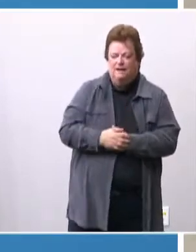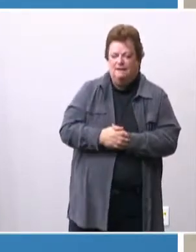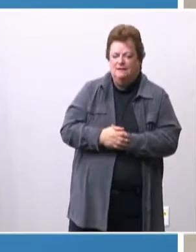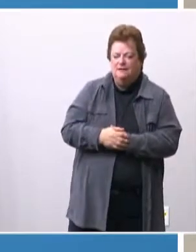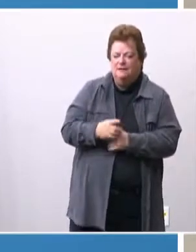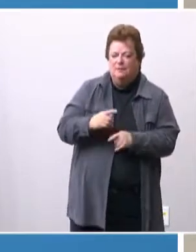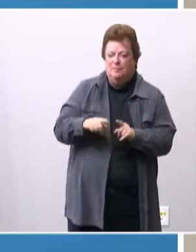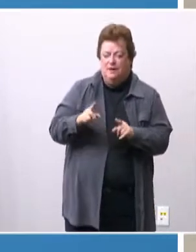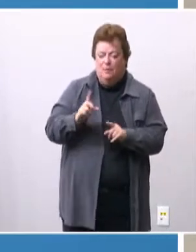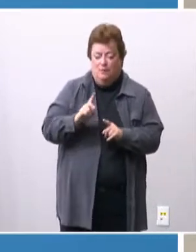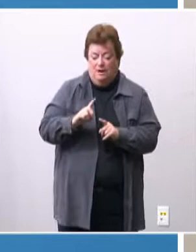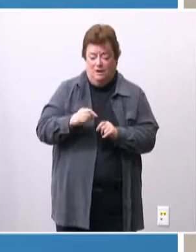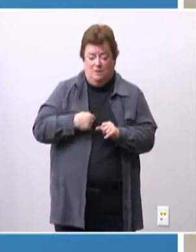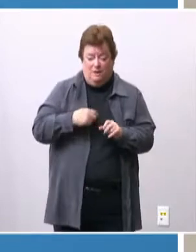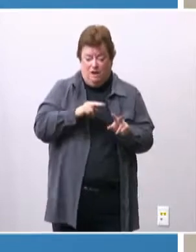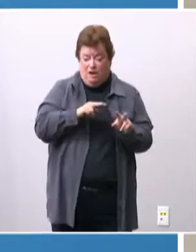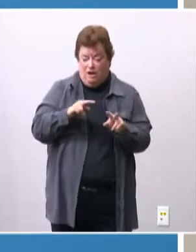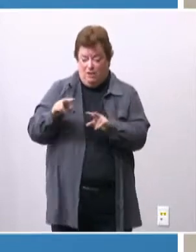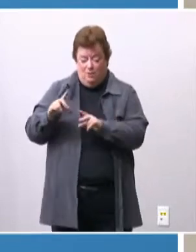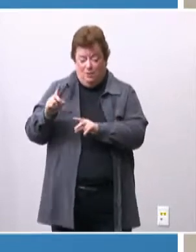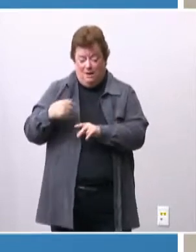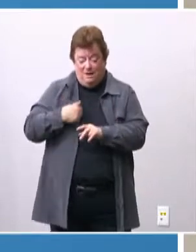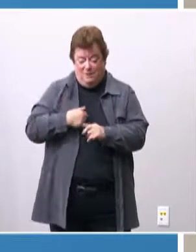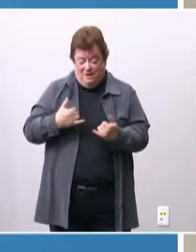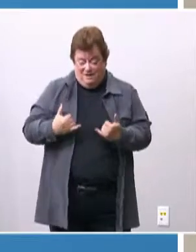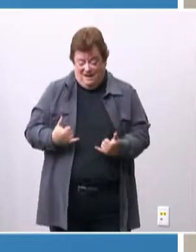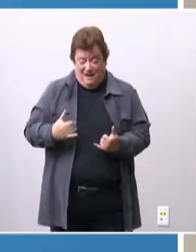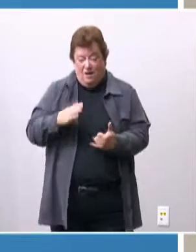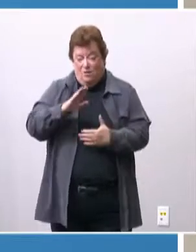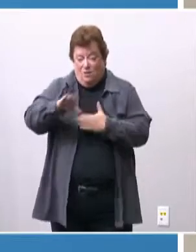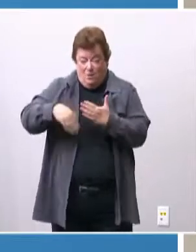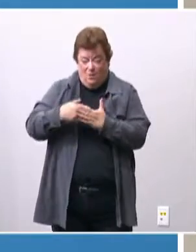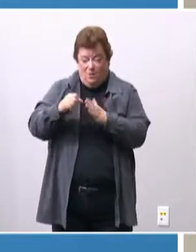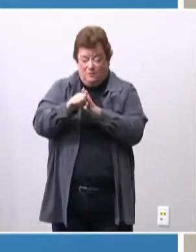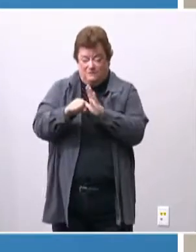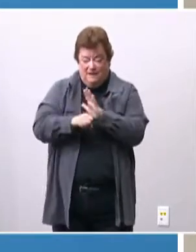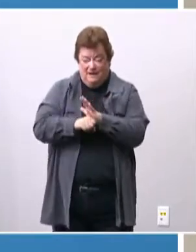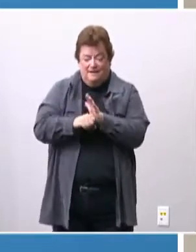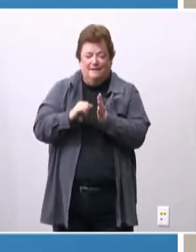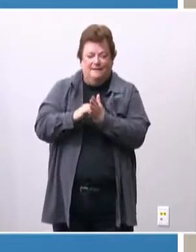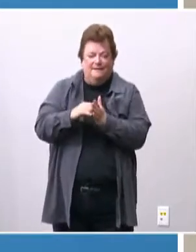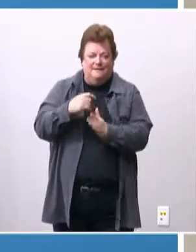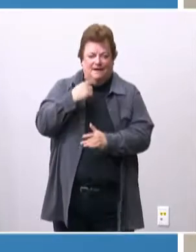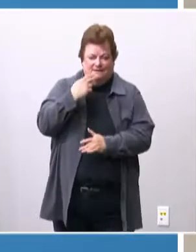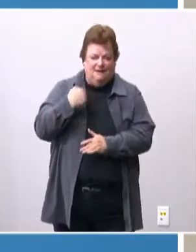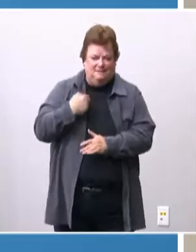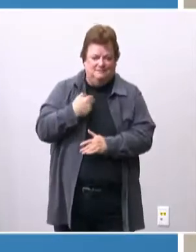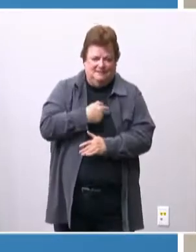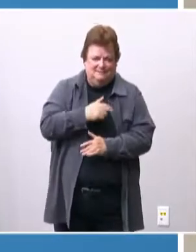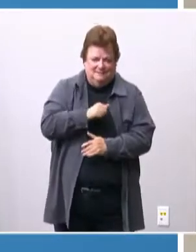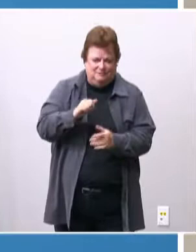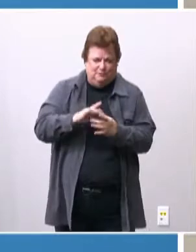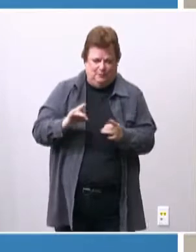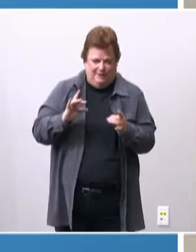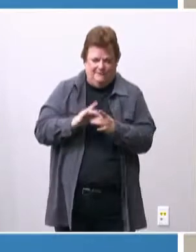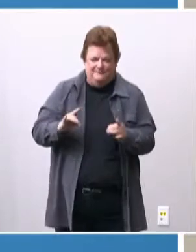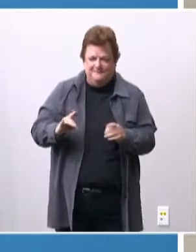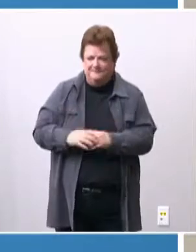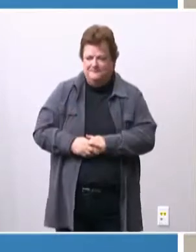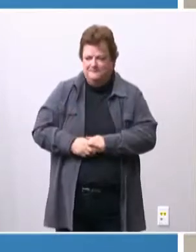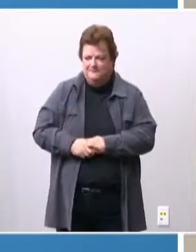look at where we are and where our whole state is, I think that tells a story.